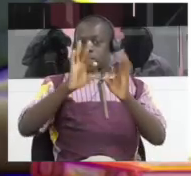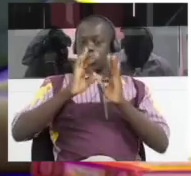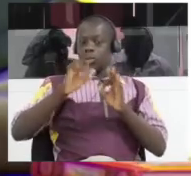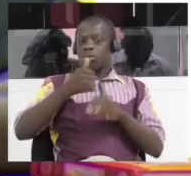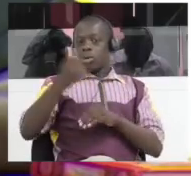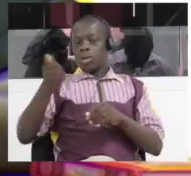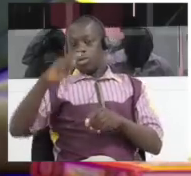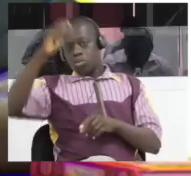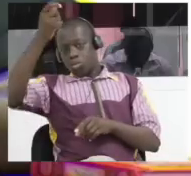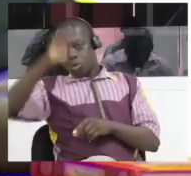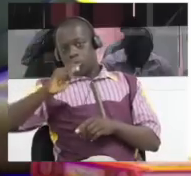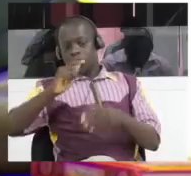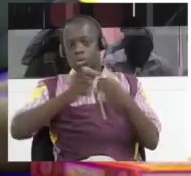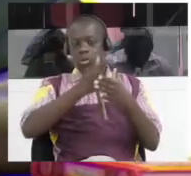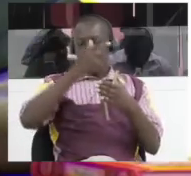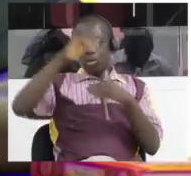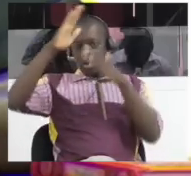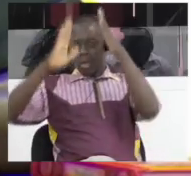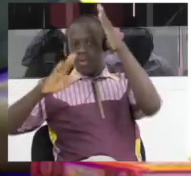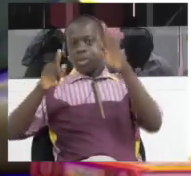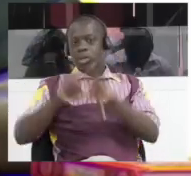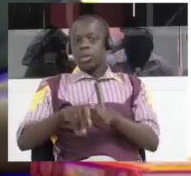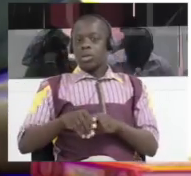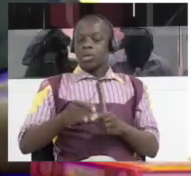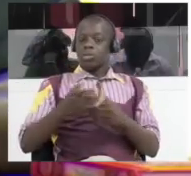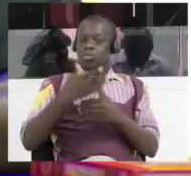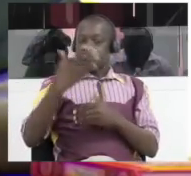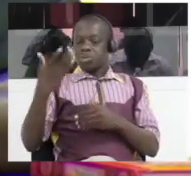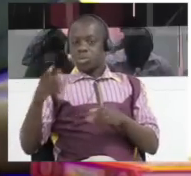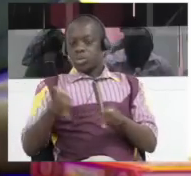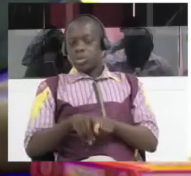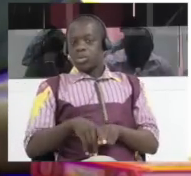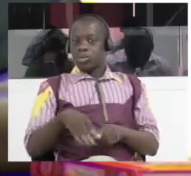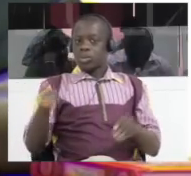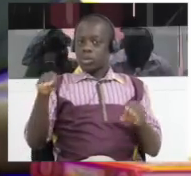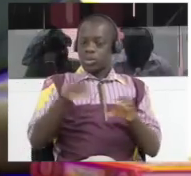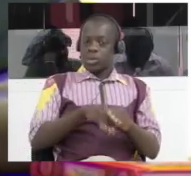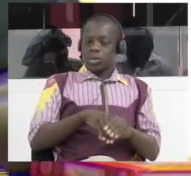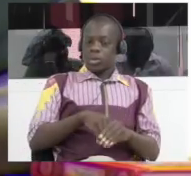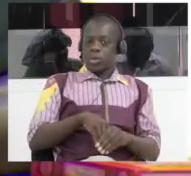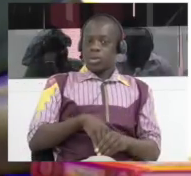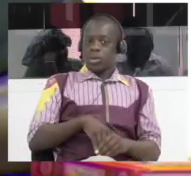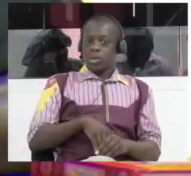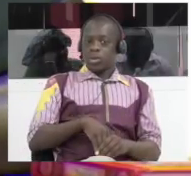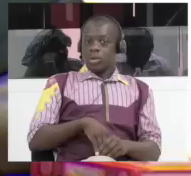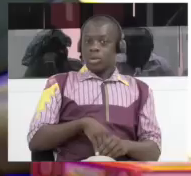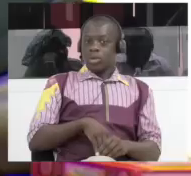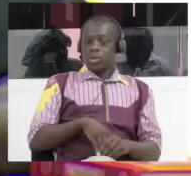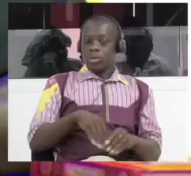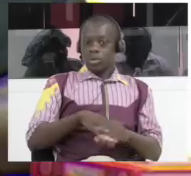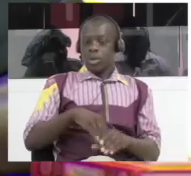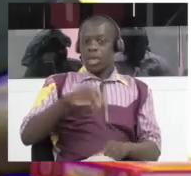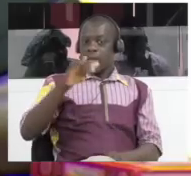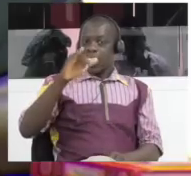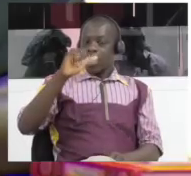the police or the army. So some of the gendarmerie officers, I think a prominent name which had appeared before this commission was